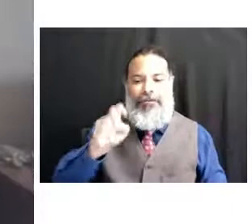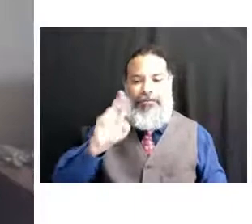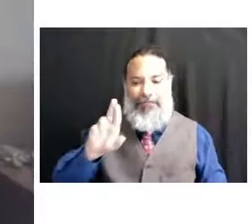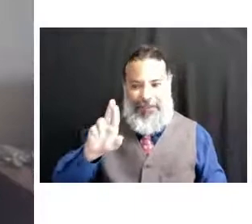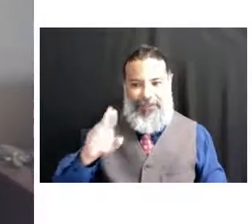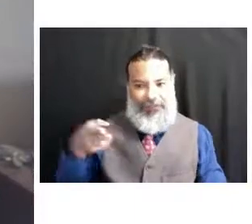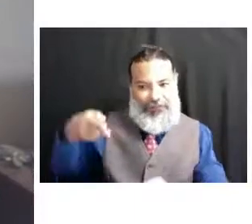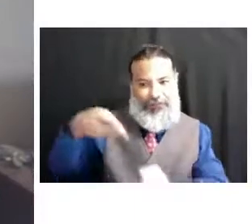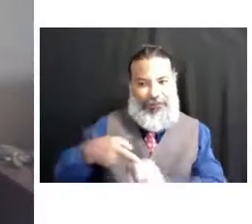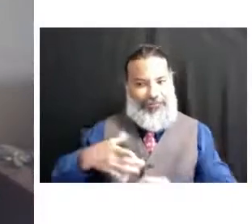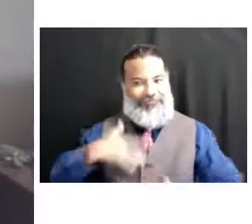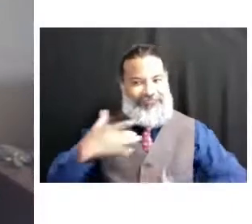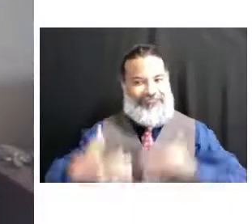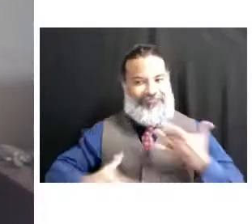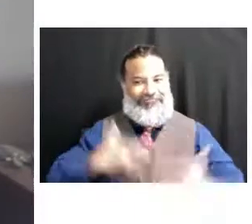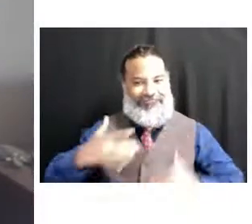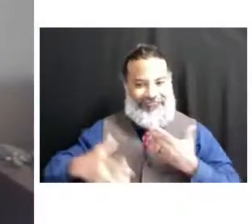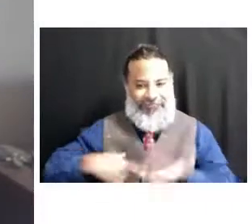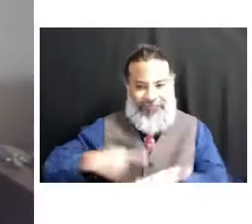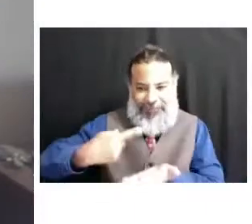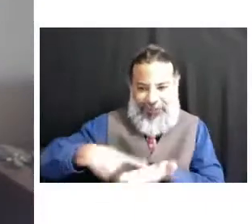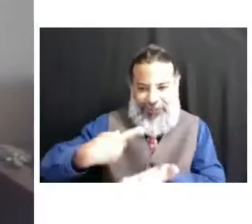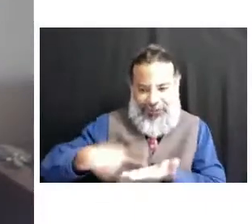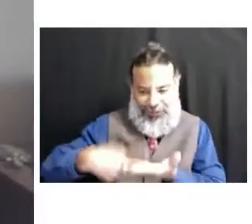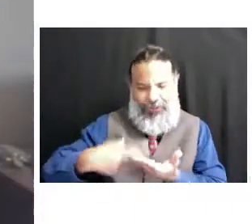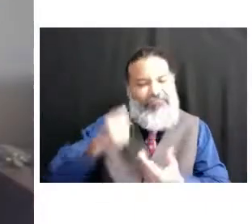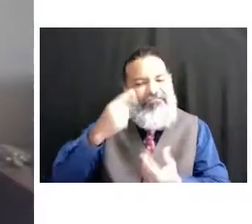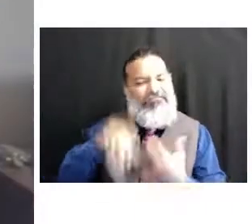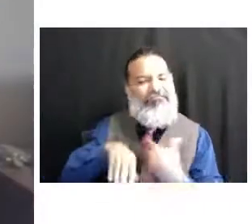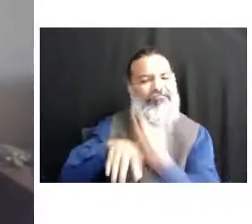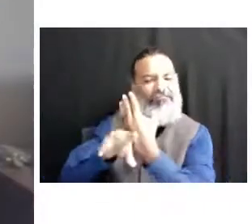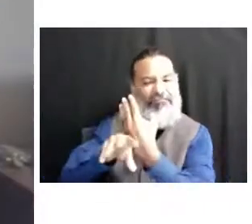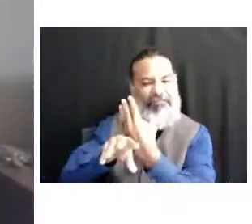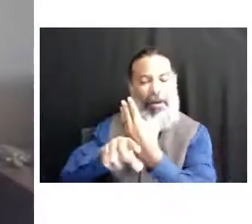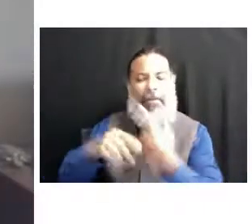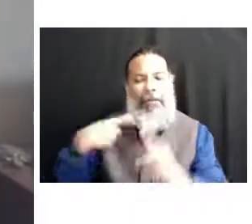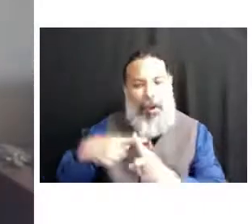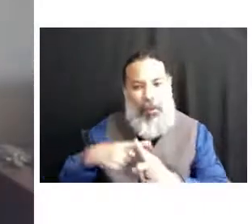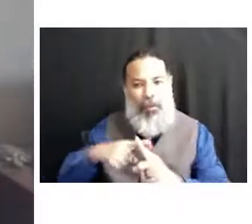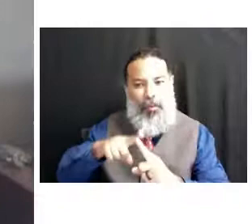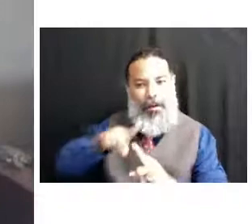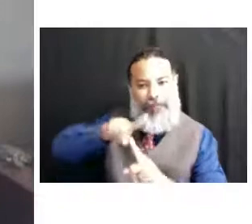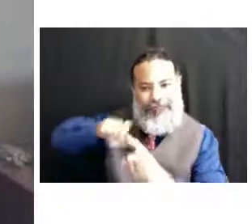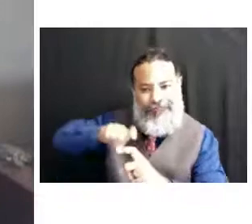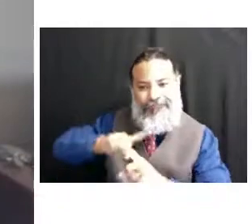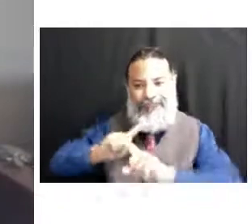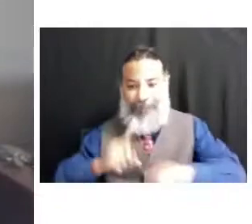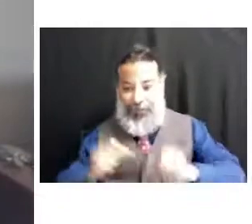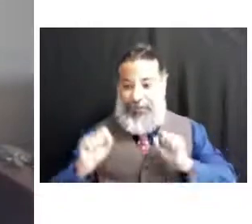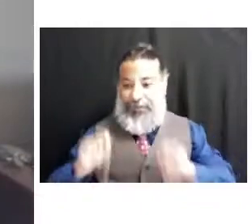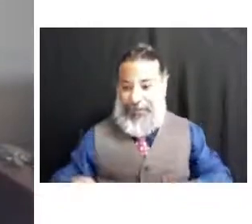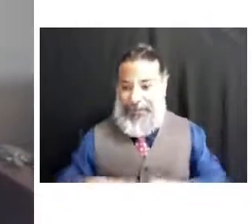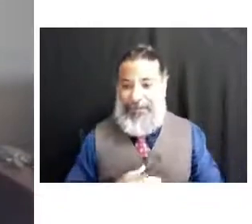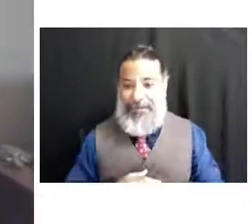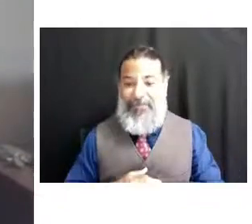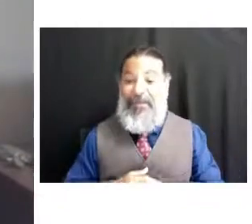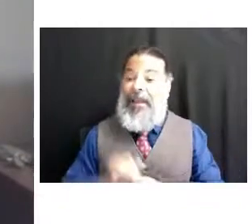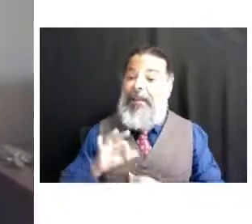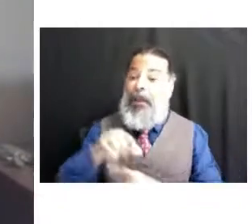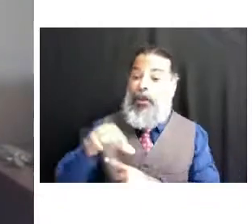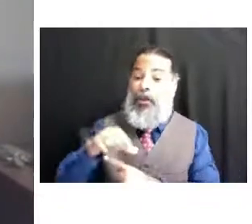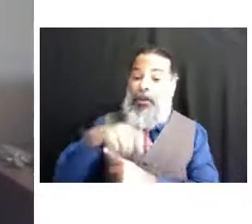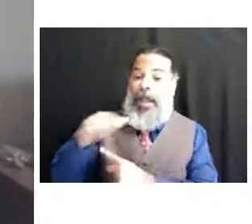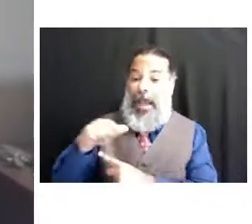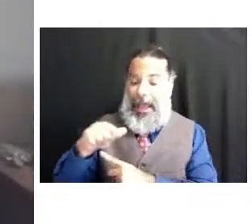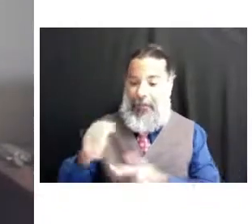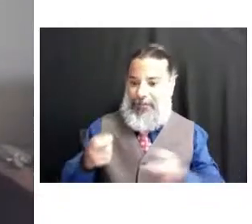virtually today to continue the conversation, as well as to answer some of your questions. And if all goes as planned, the Q&A will be